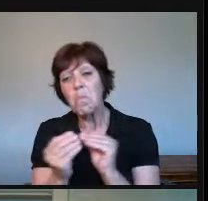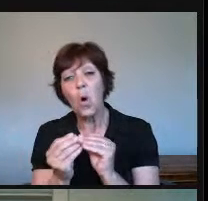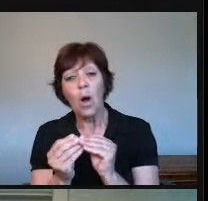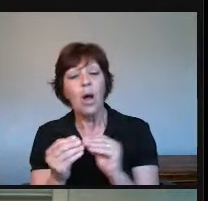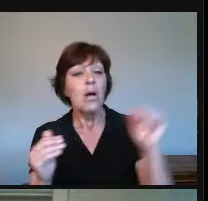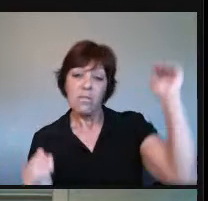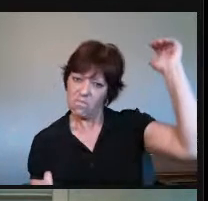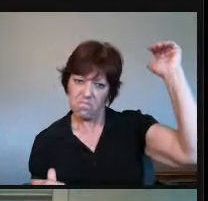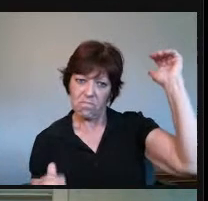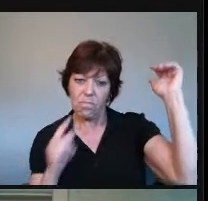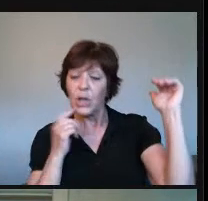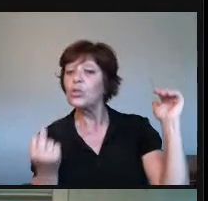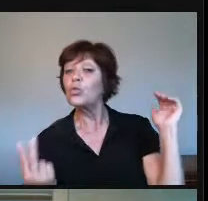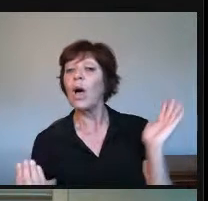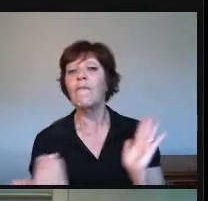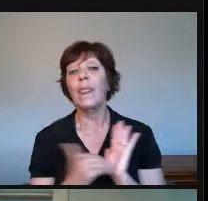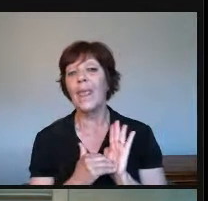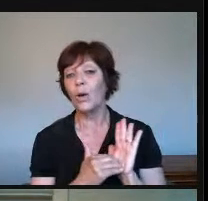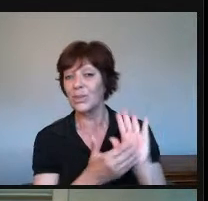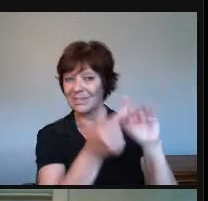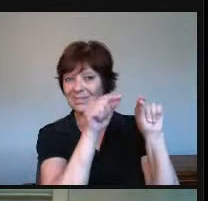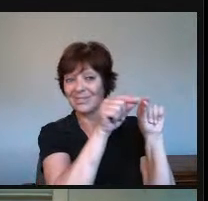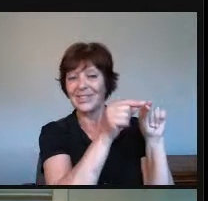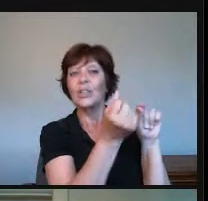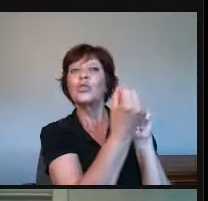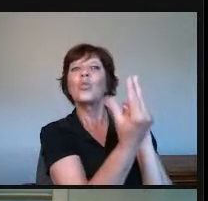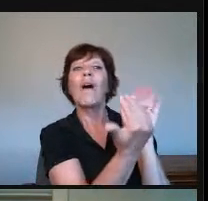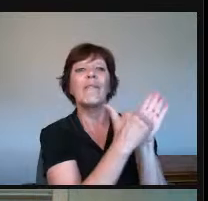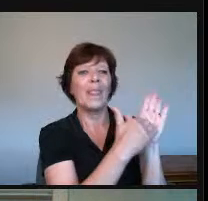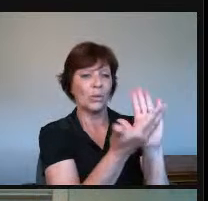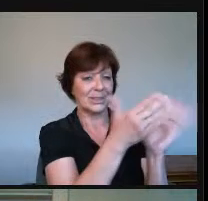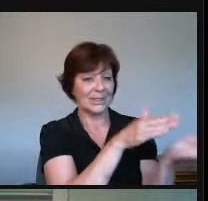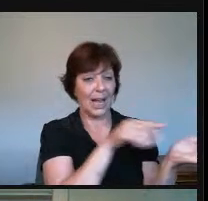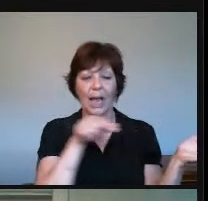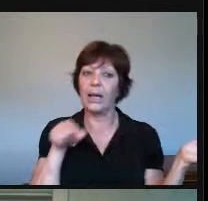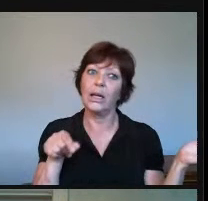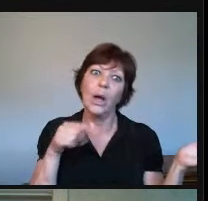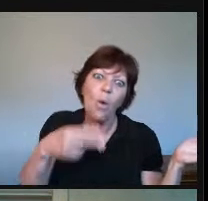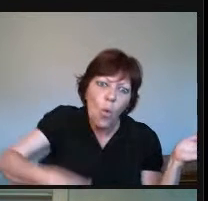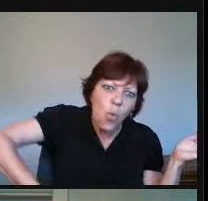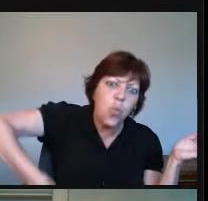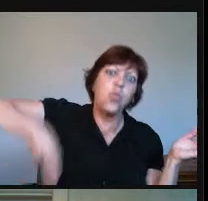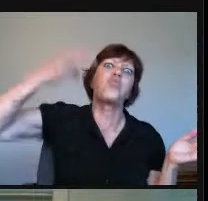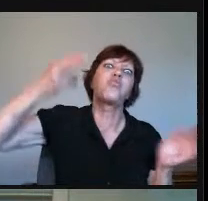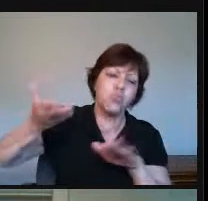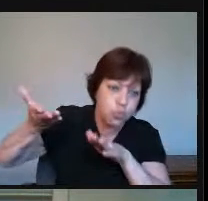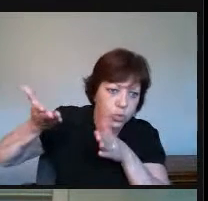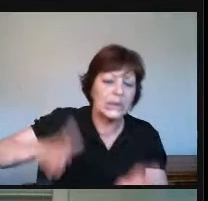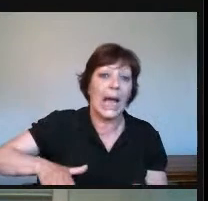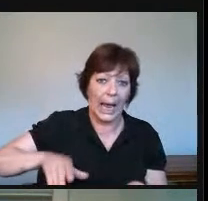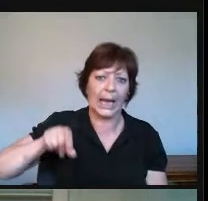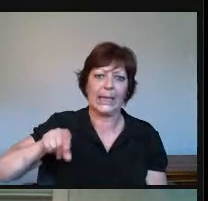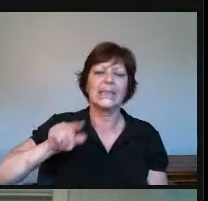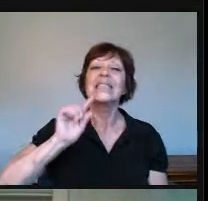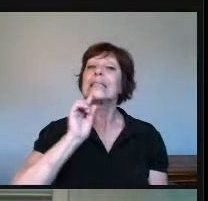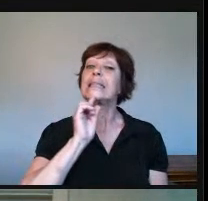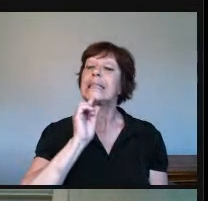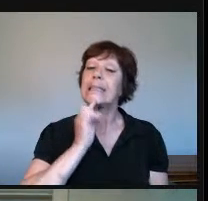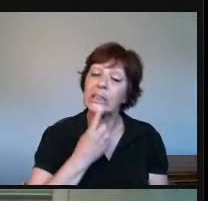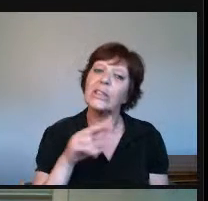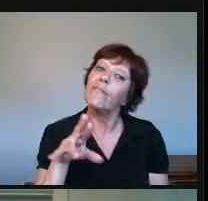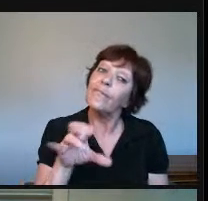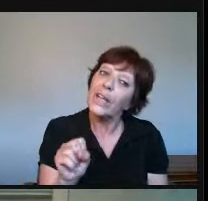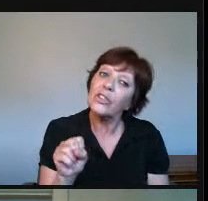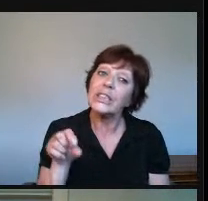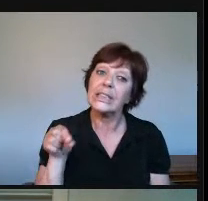had 12,000 deaths in 2009. This is a very serious virus